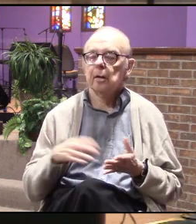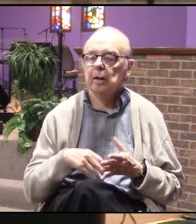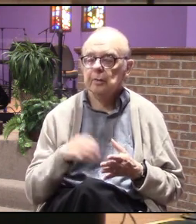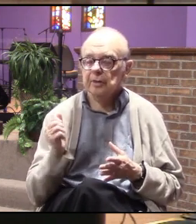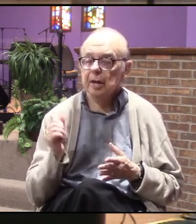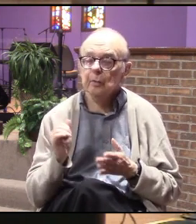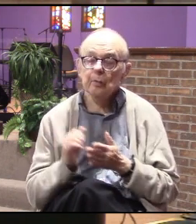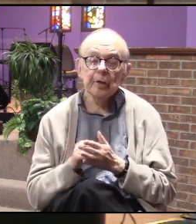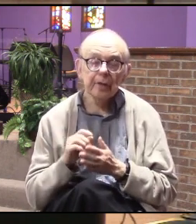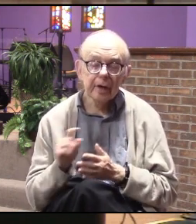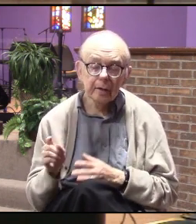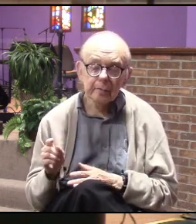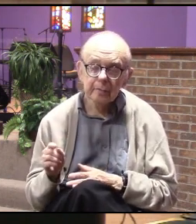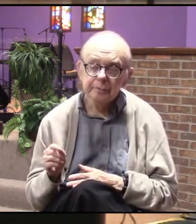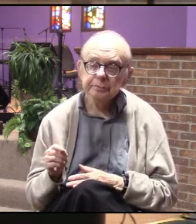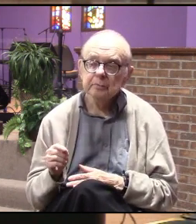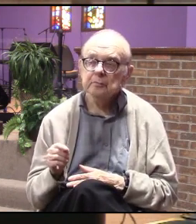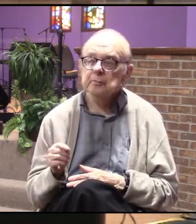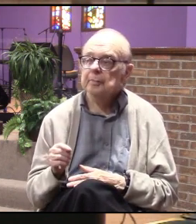to take.